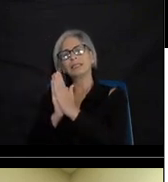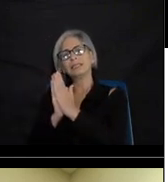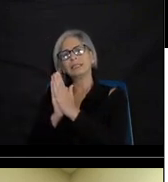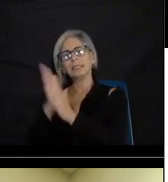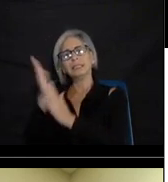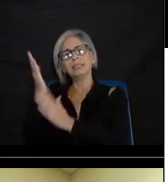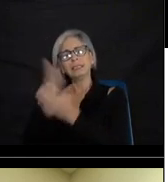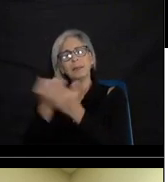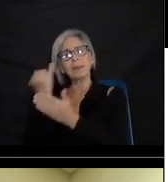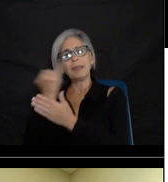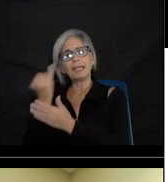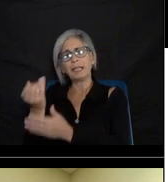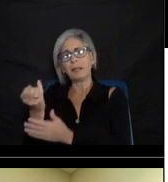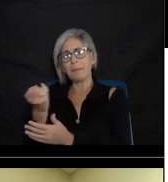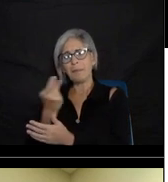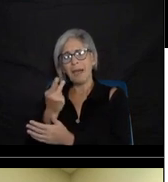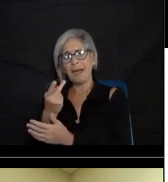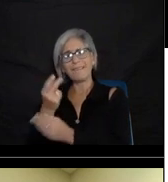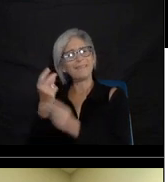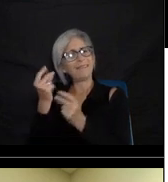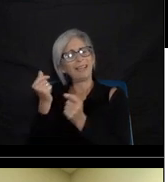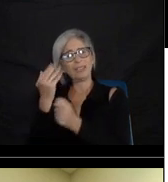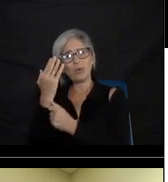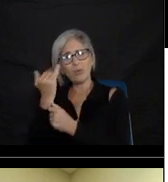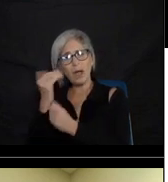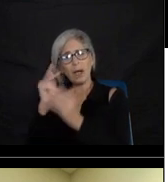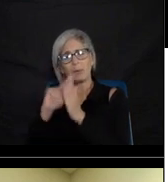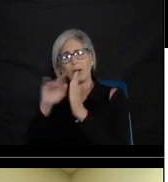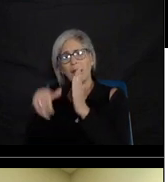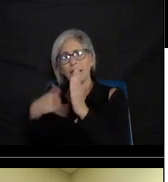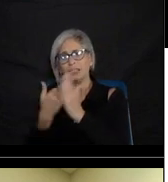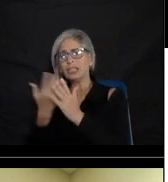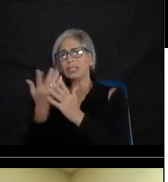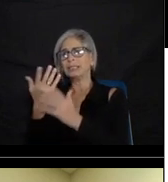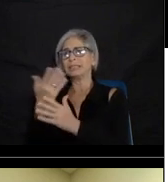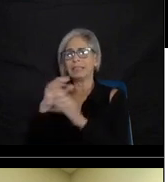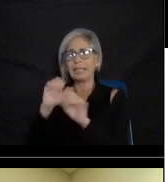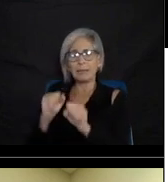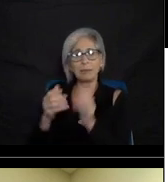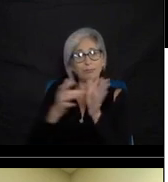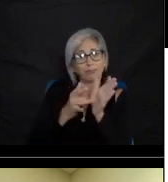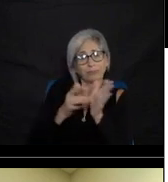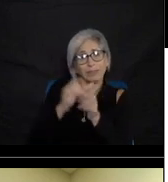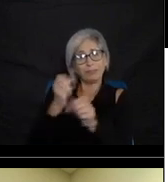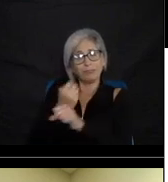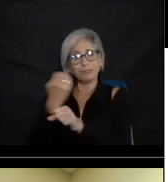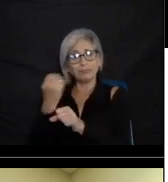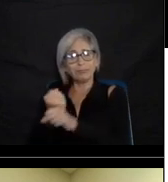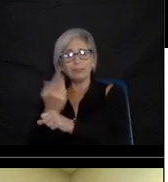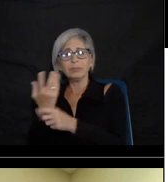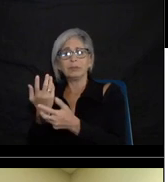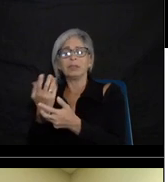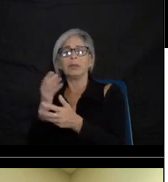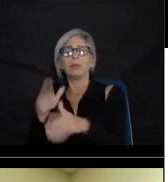these ideas back very quickly, because there's some projects coming up that might be able to take advantage of this and actually provide